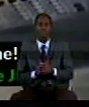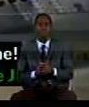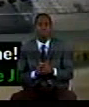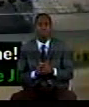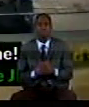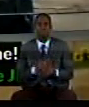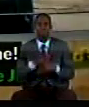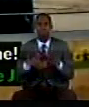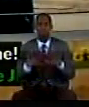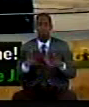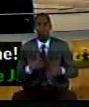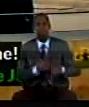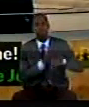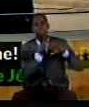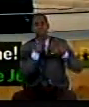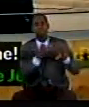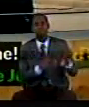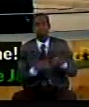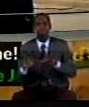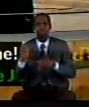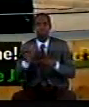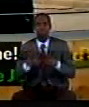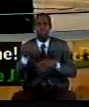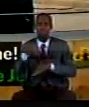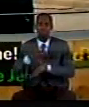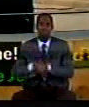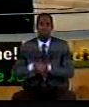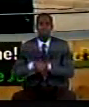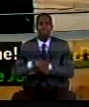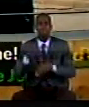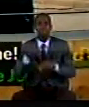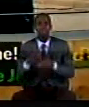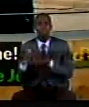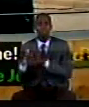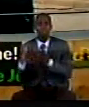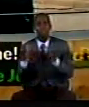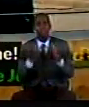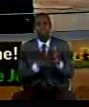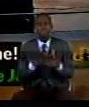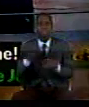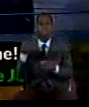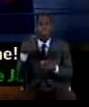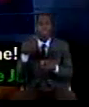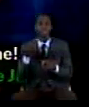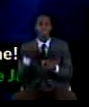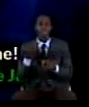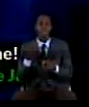All my masses are moving tonight in Jesus' name.